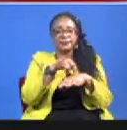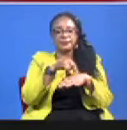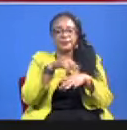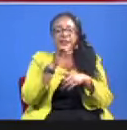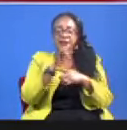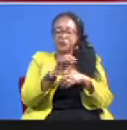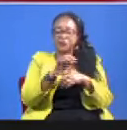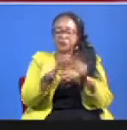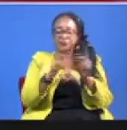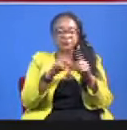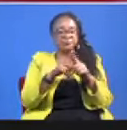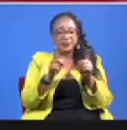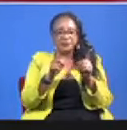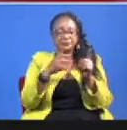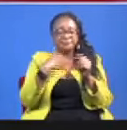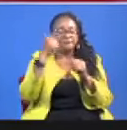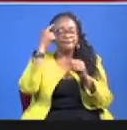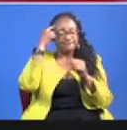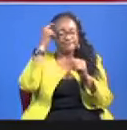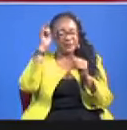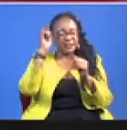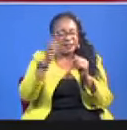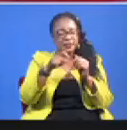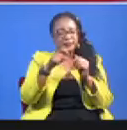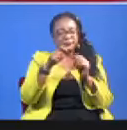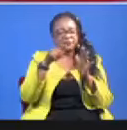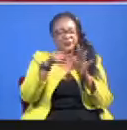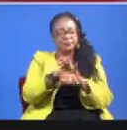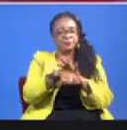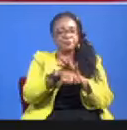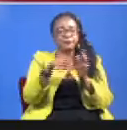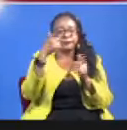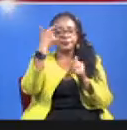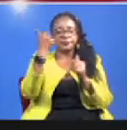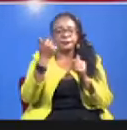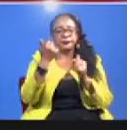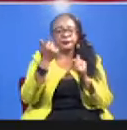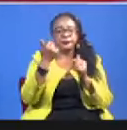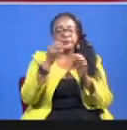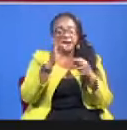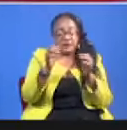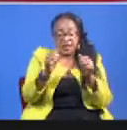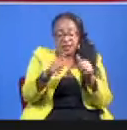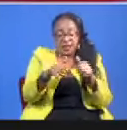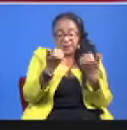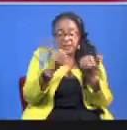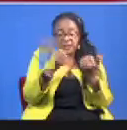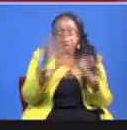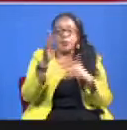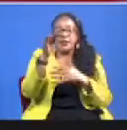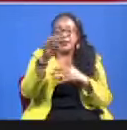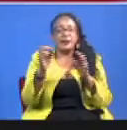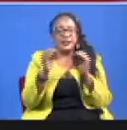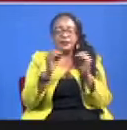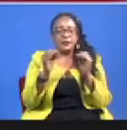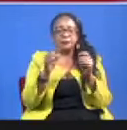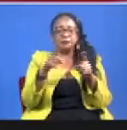And that's good. But I think he needs to go a step further, because if it wasn't about the deal, but about